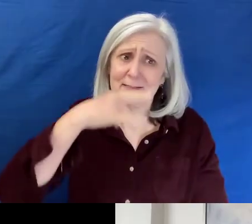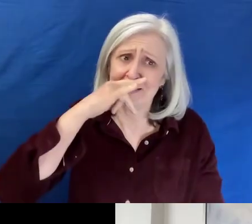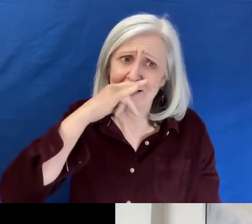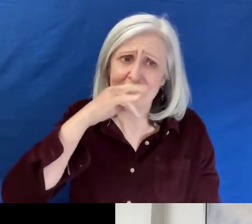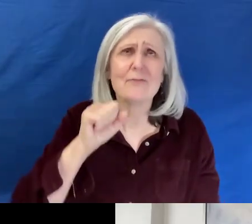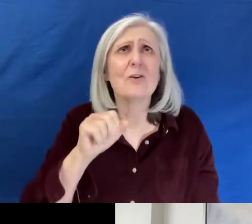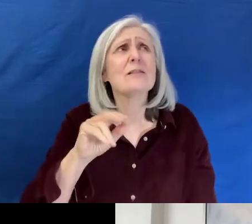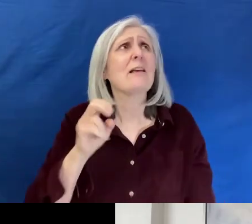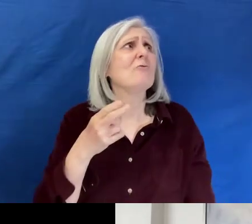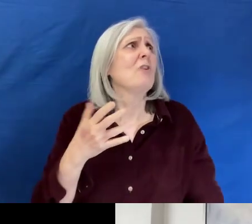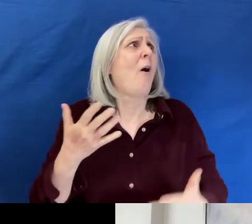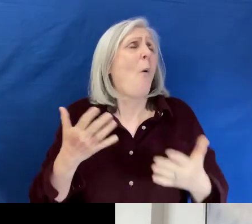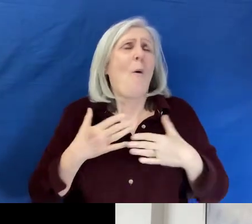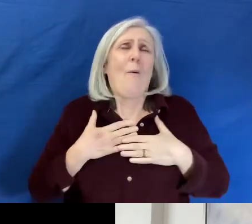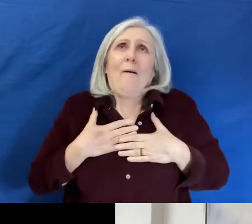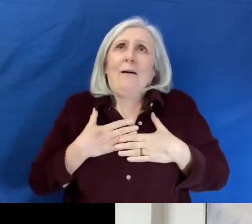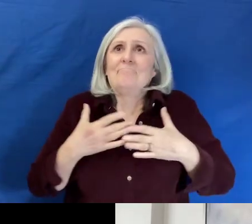such a vibrant